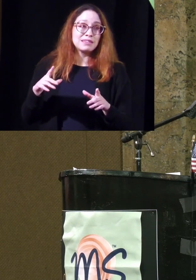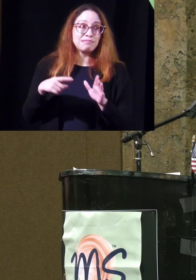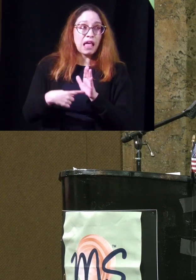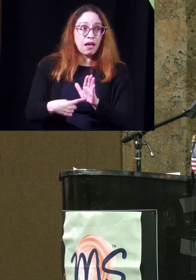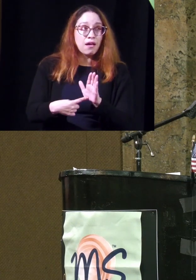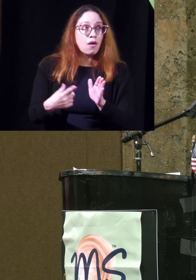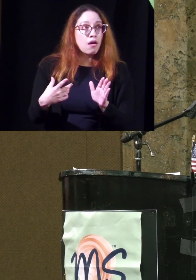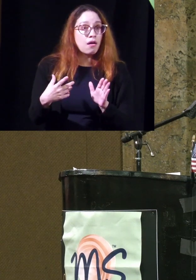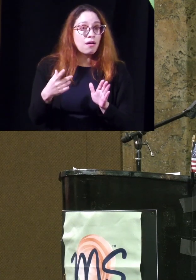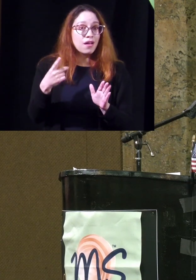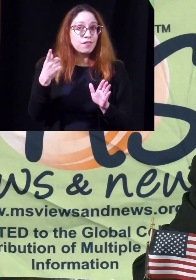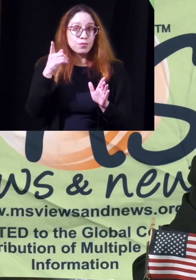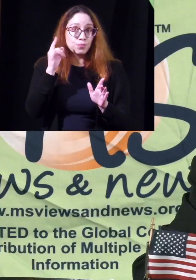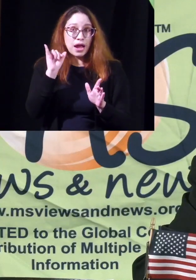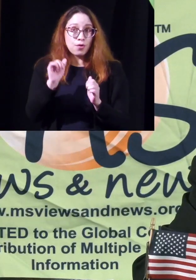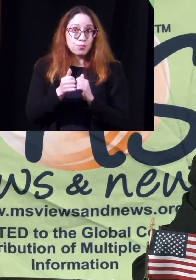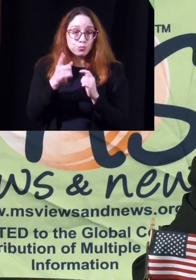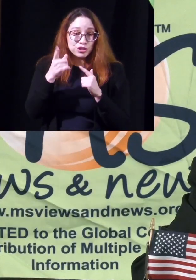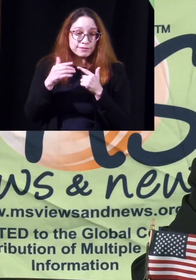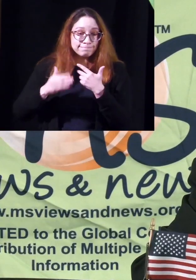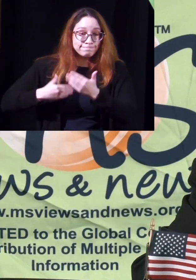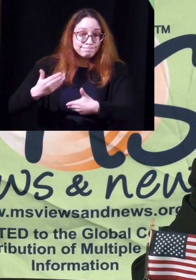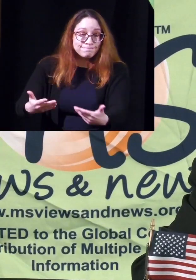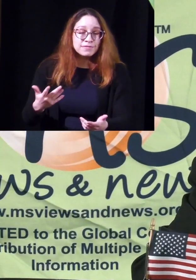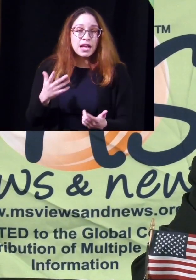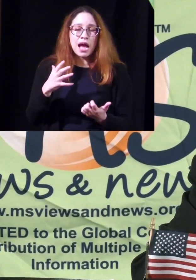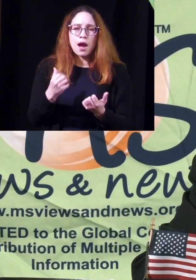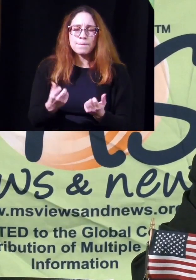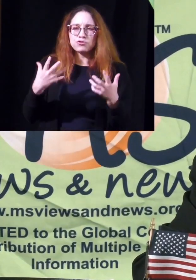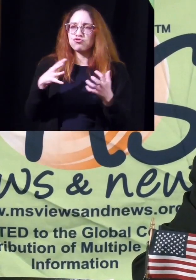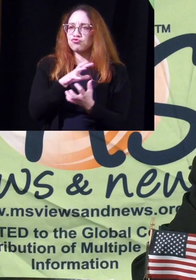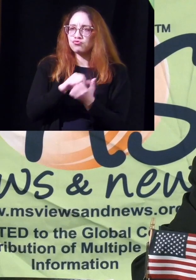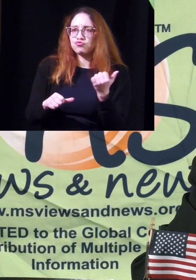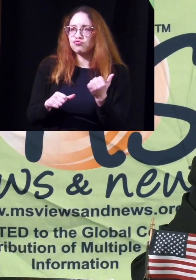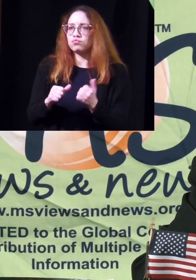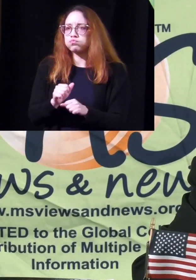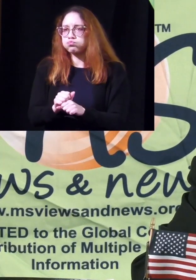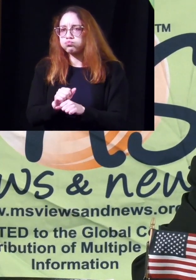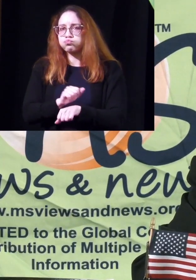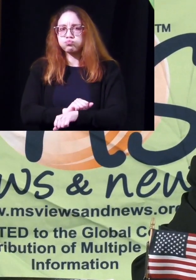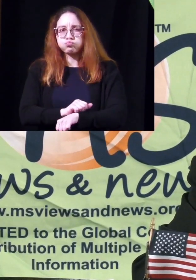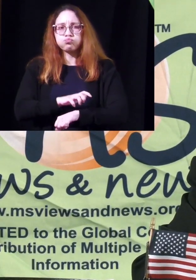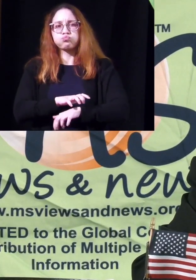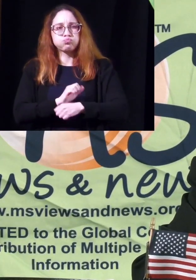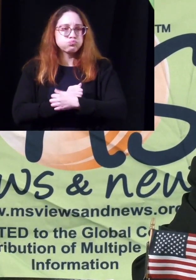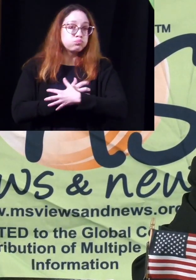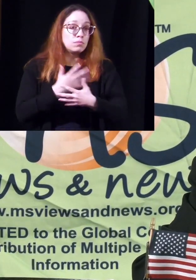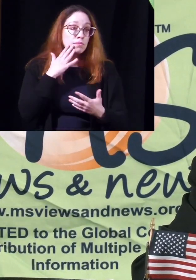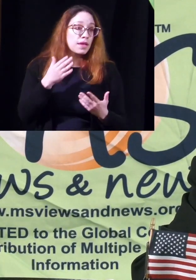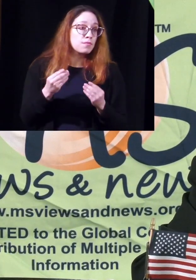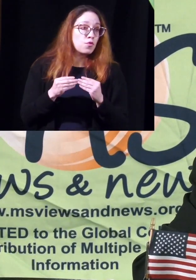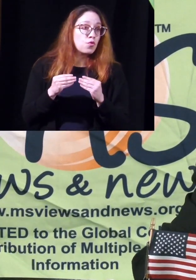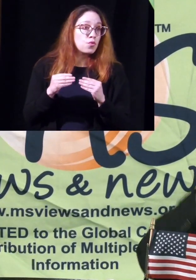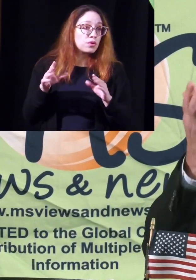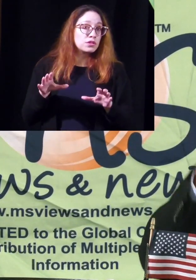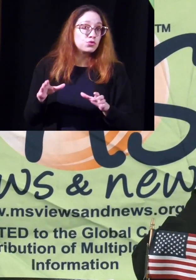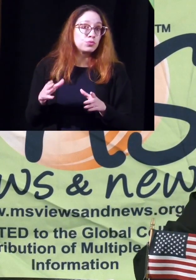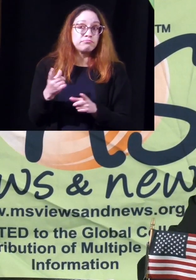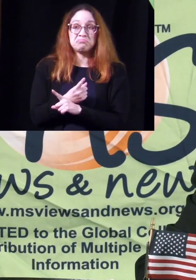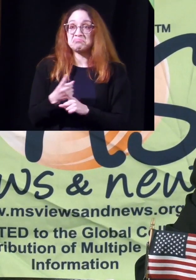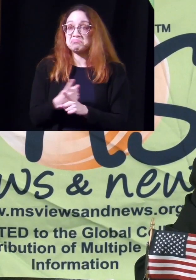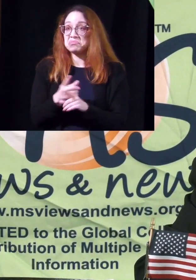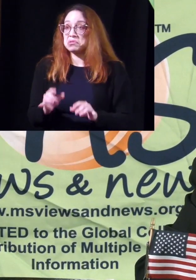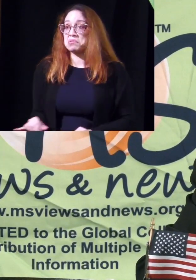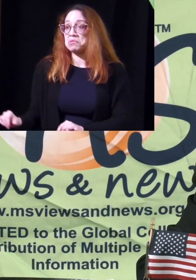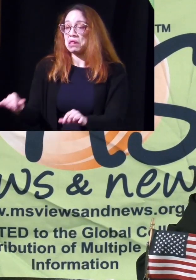us how someone is doing, the amount of damage, the amount of inflammation, etc., it may become something that we do routinely to